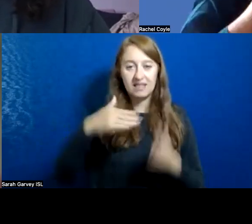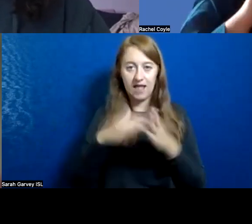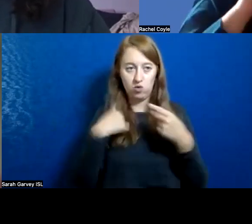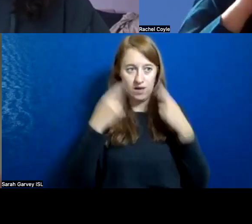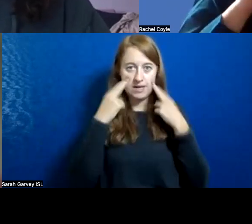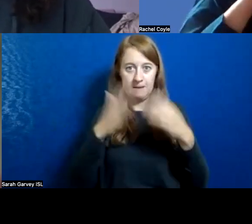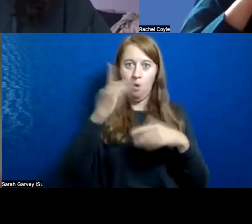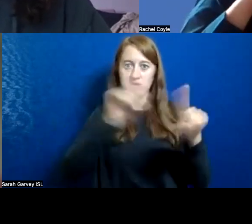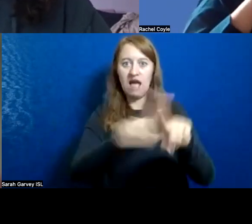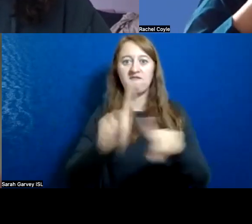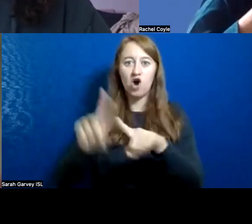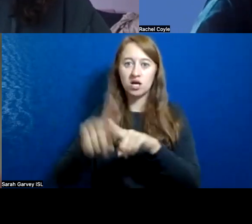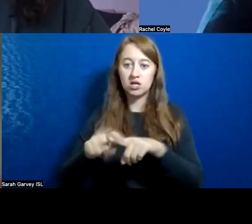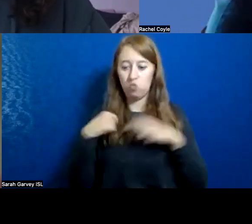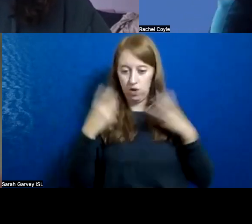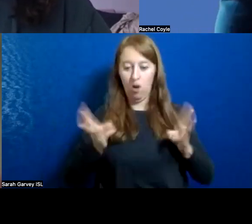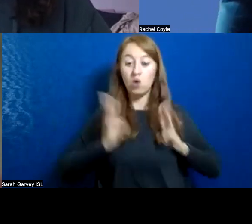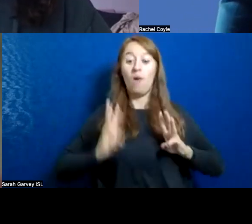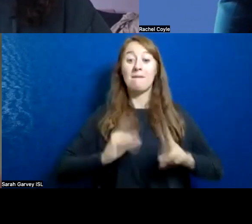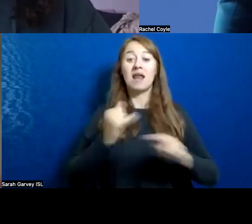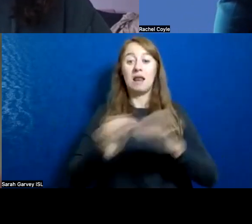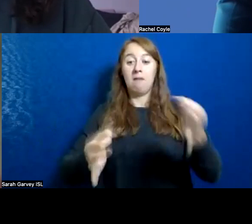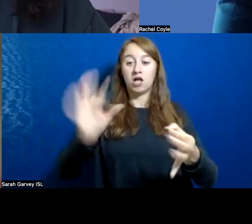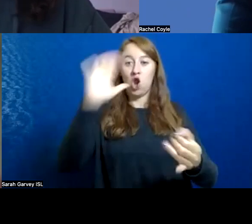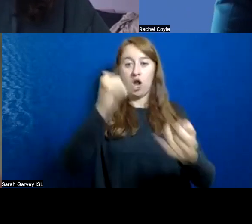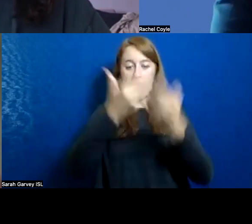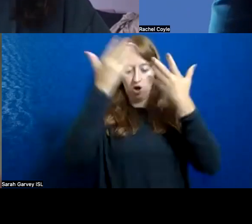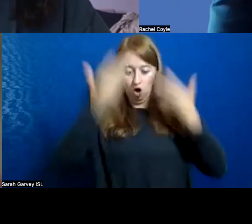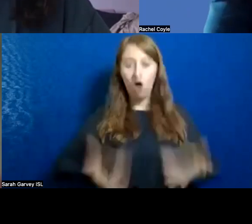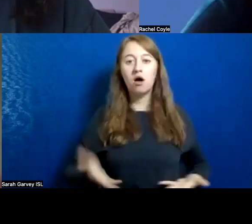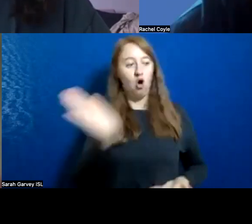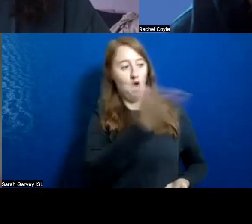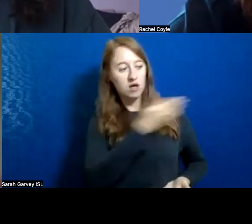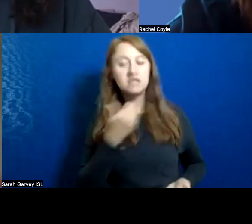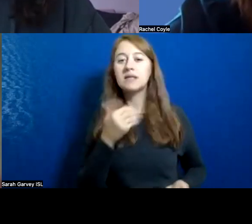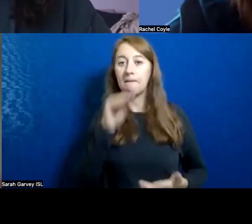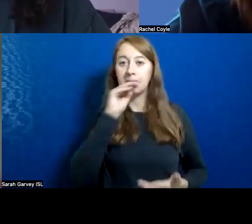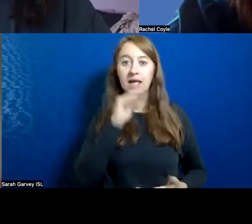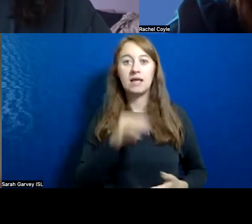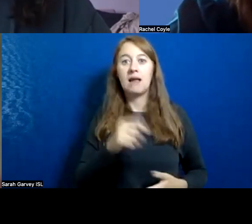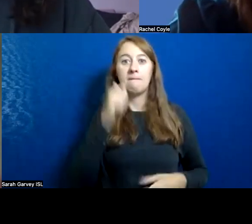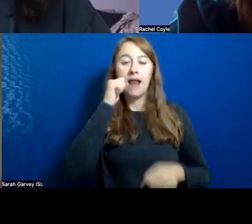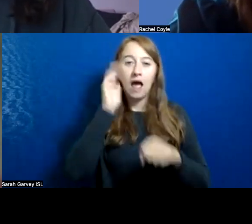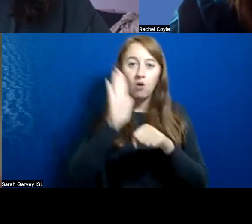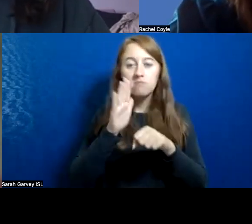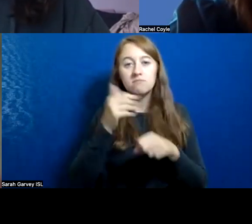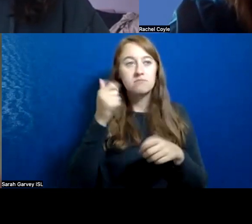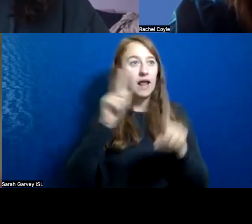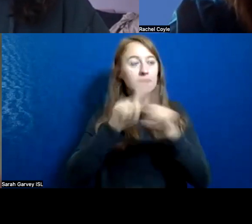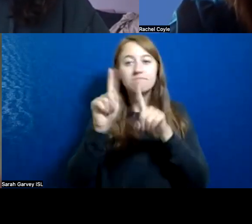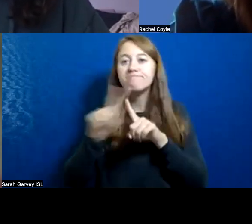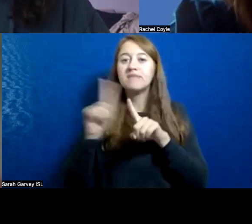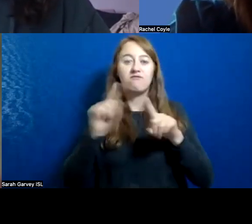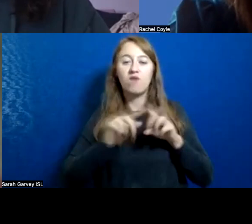our politics look like us. That means women of colour, it means queer women, trans women. What we want to do